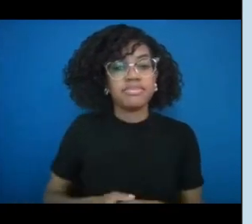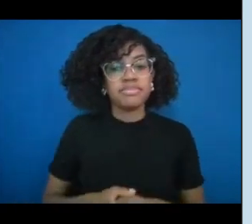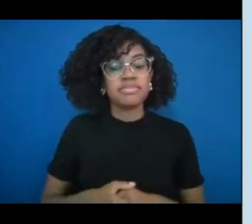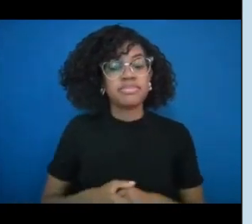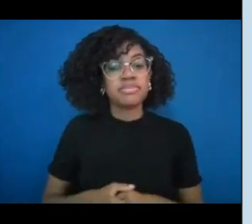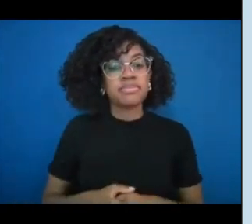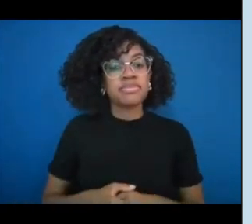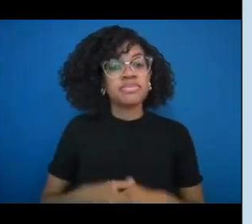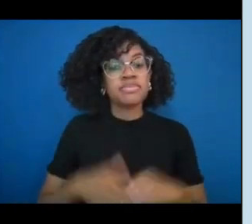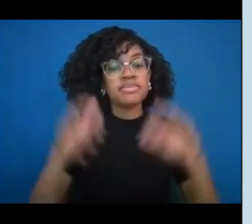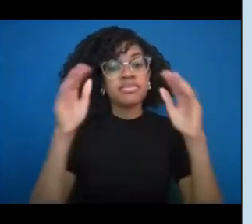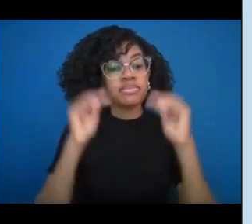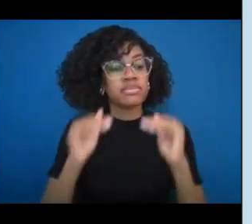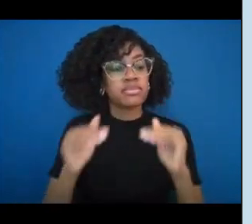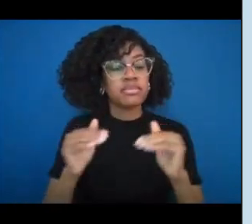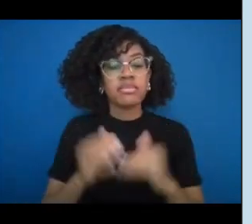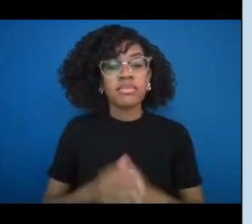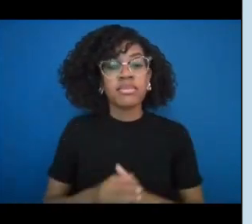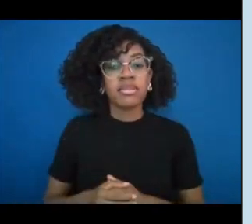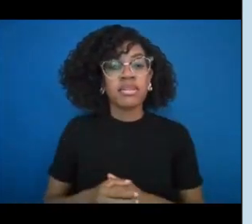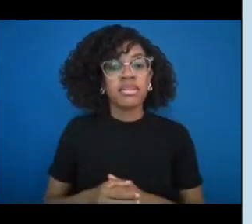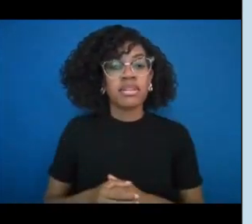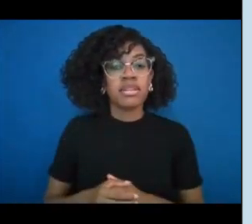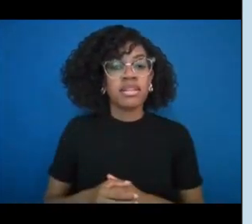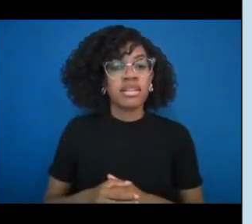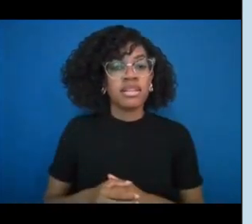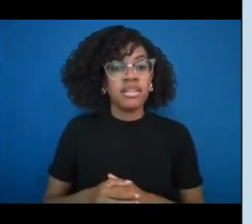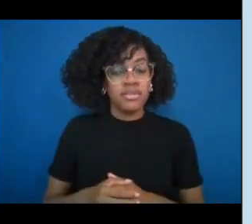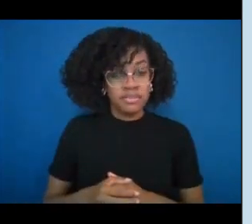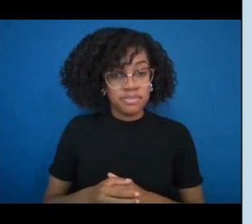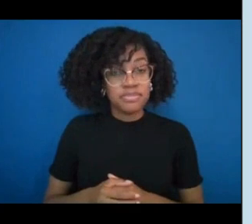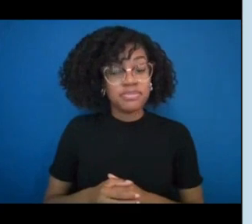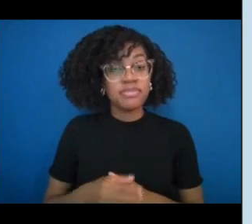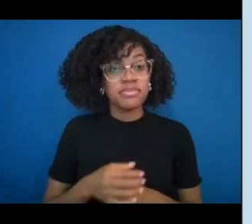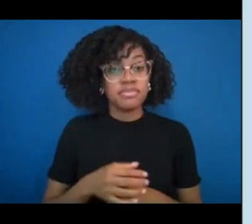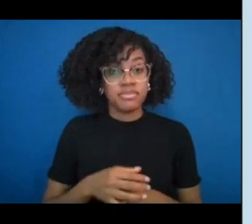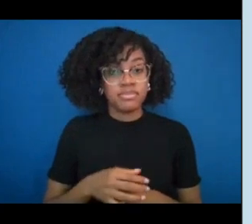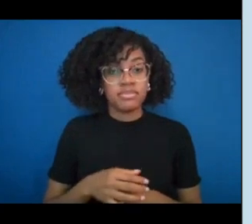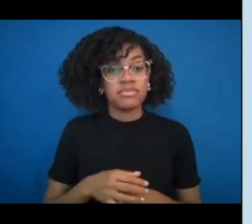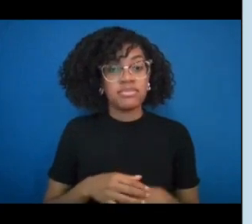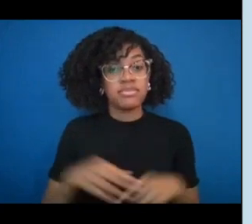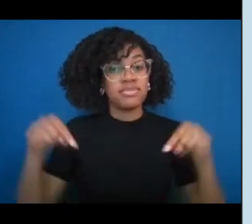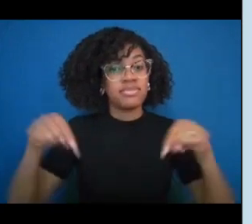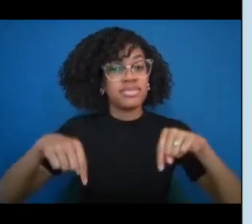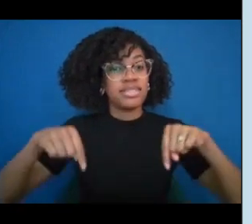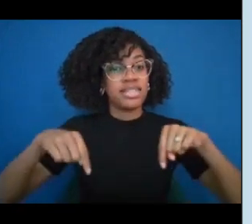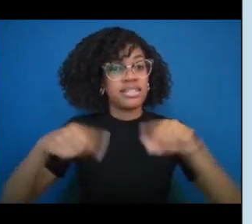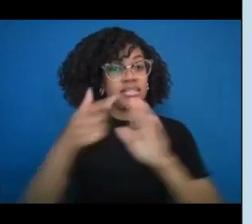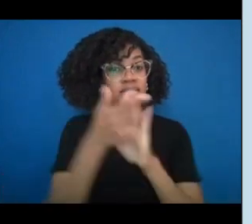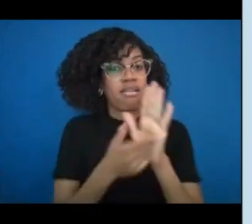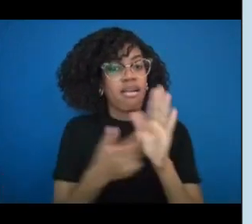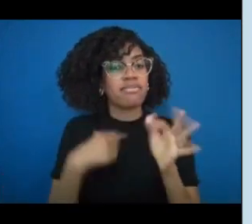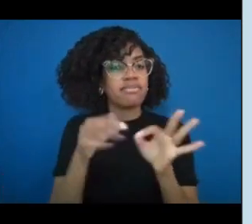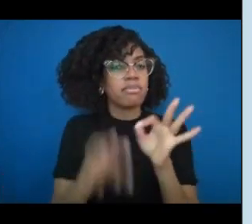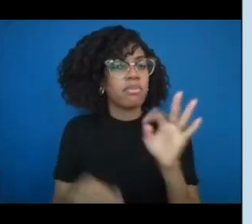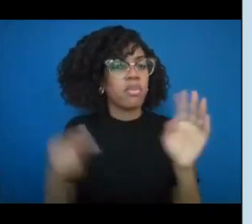And at that nexus, it has a very simple goal.